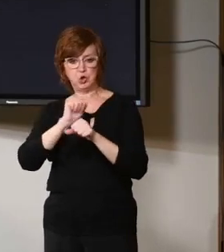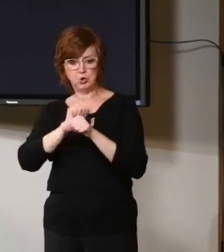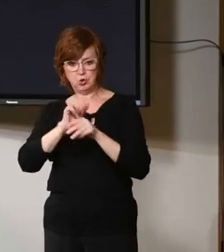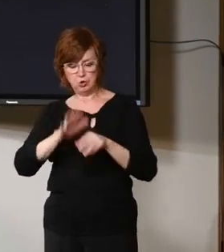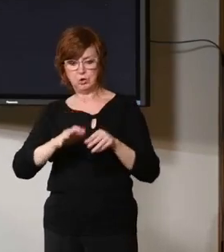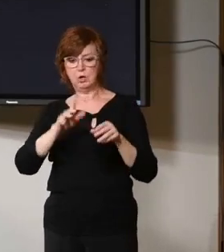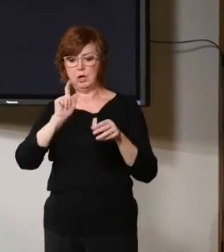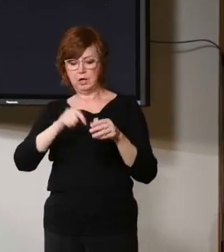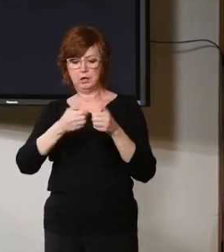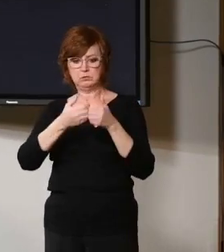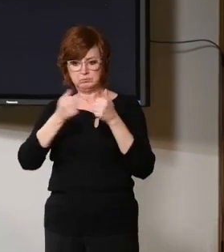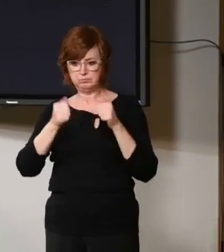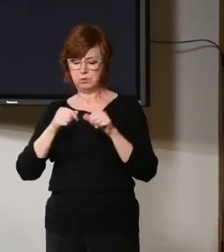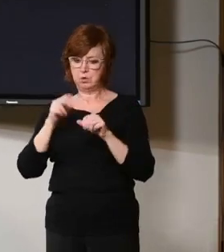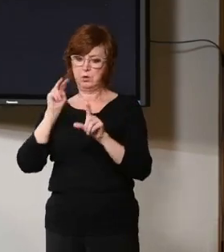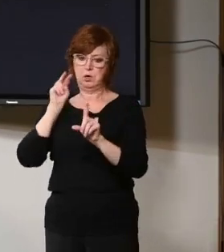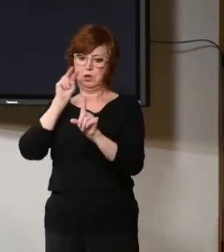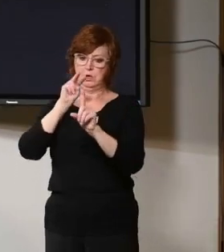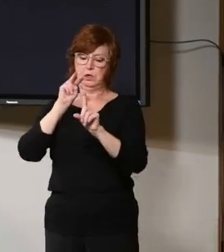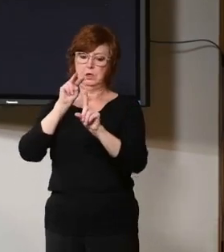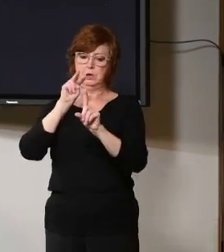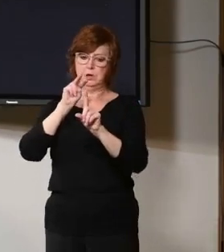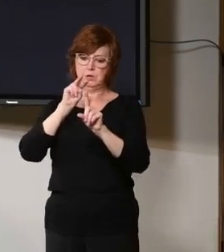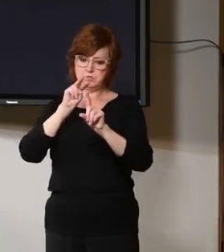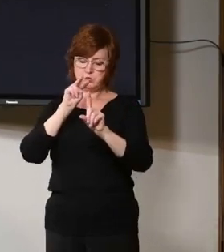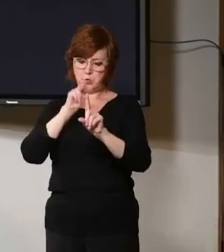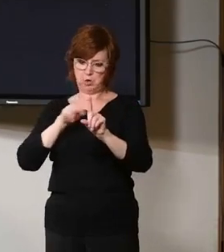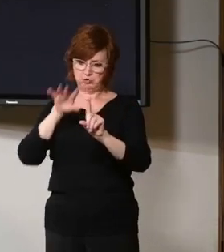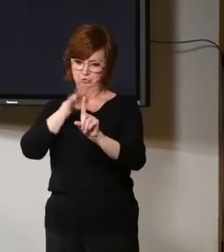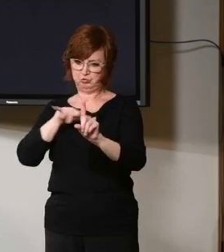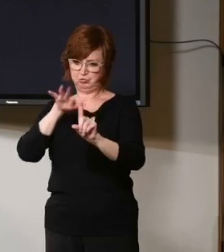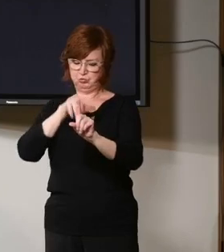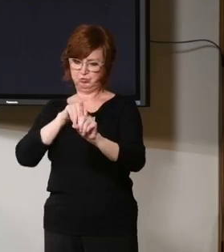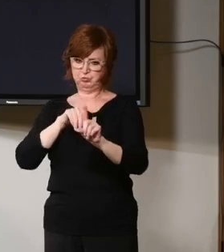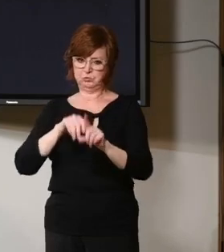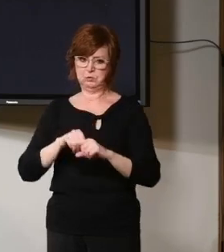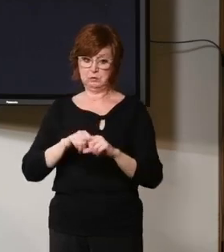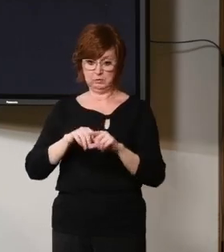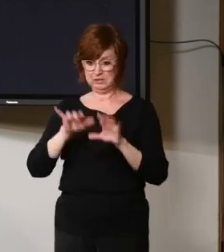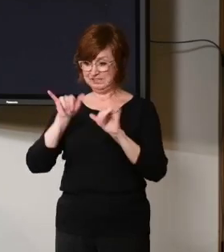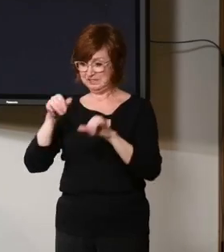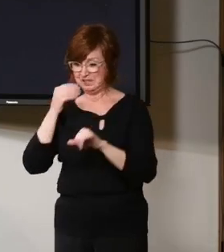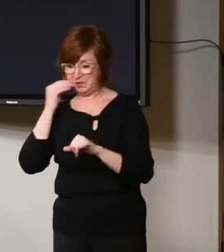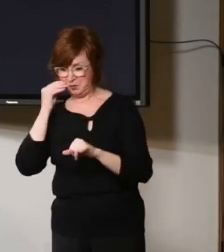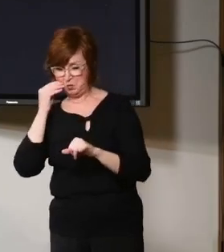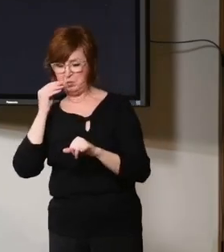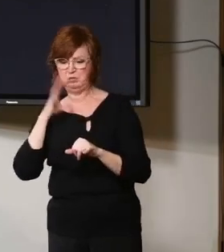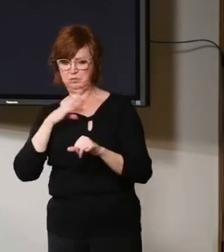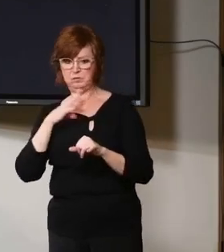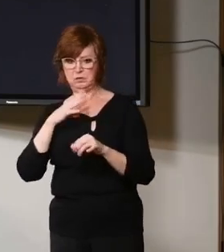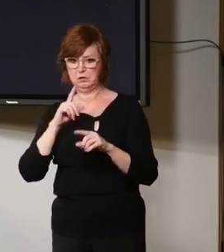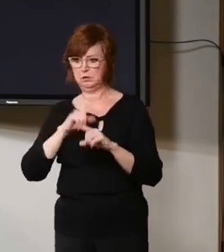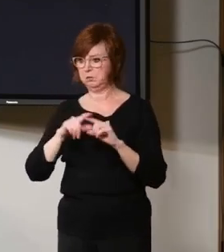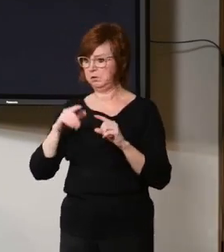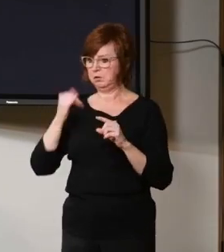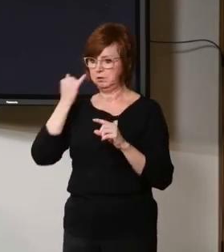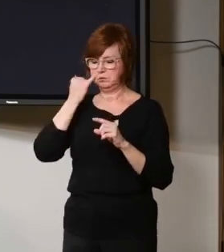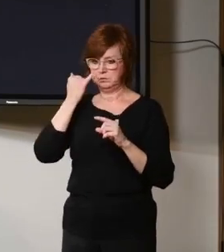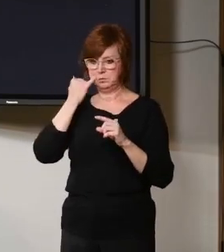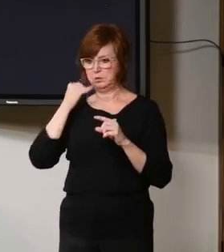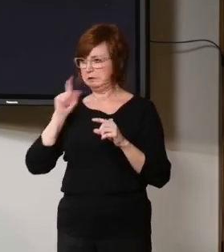by occupational health. So if they can stay at home, they stay at home. If they need to come to work because there's no one to replace